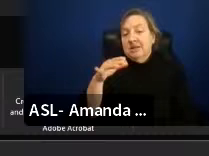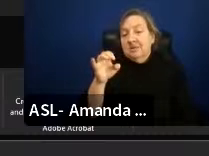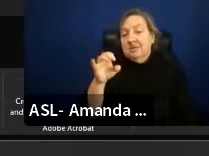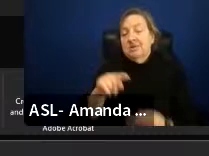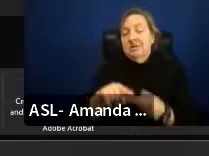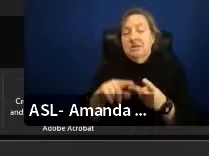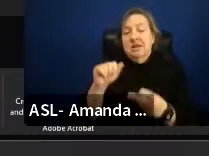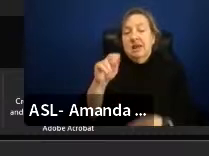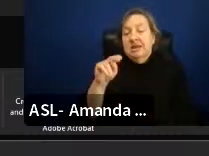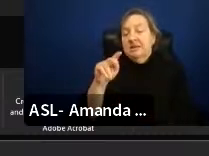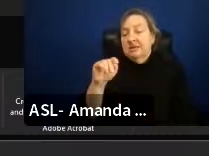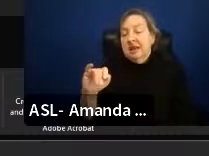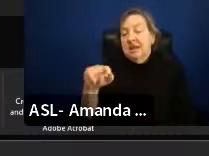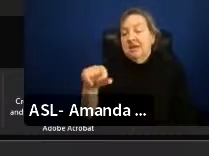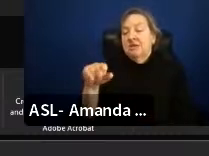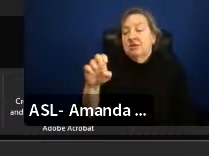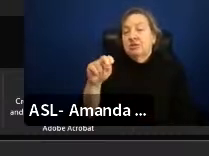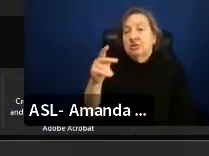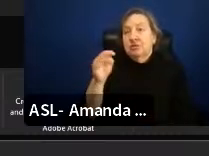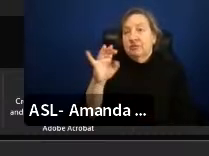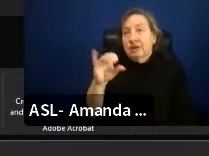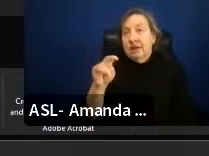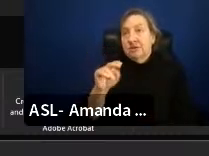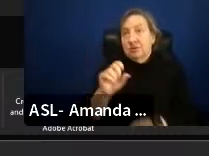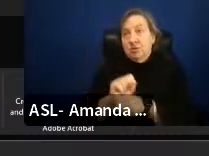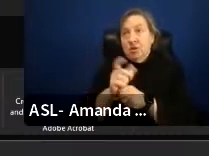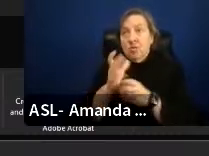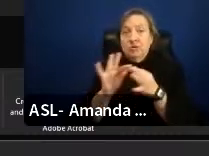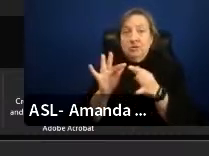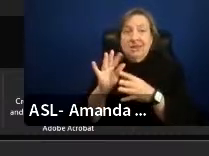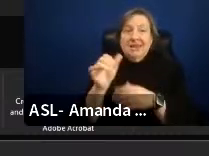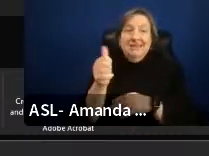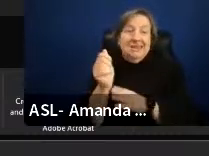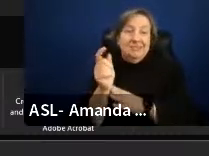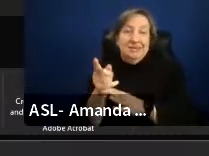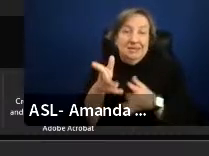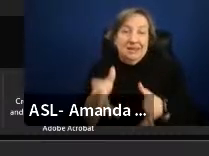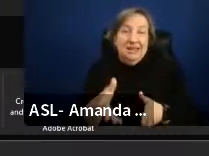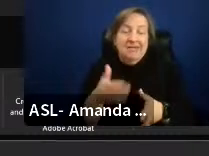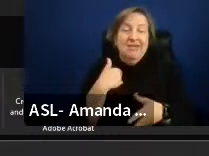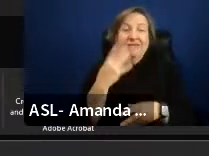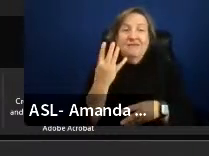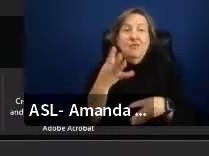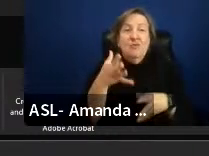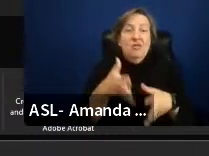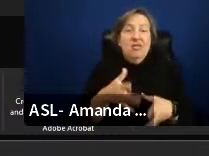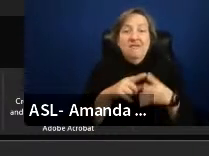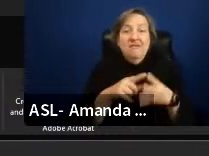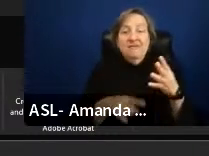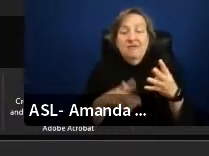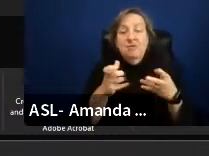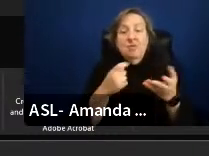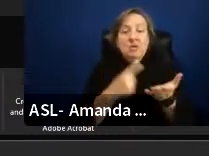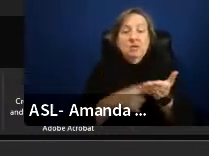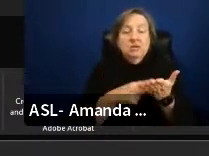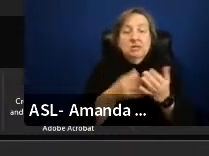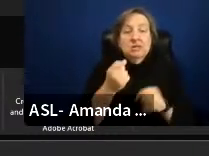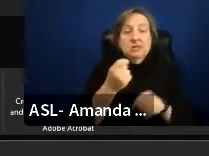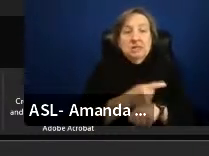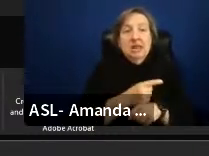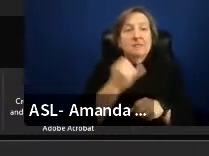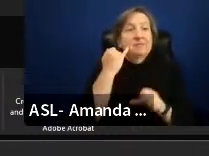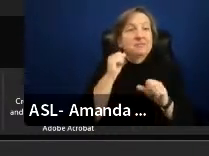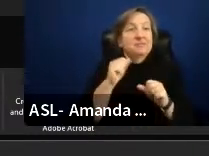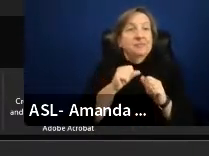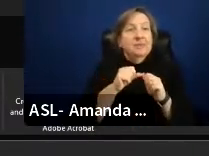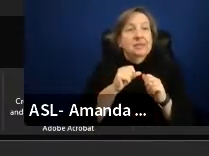anti-gentrification work. I do wanna just name that we've got 10 minutes left. We have about 4 more that we'd like to get through today, so if we can